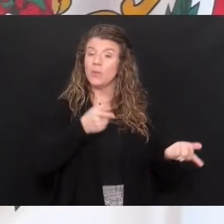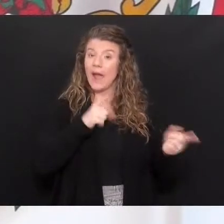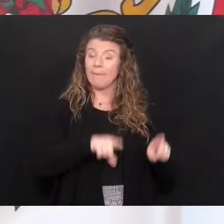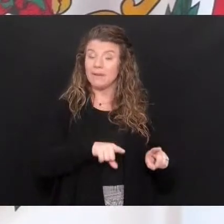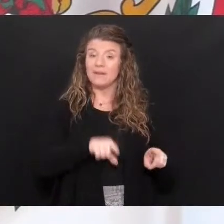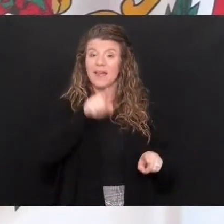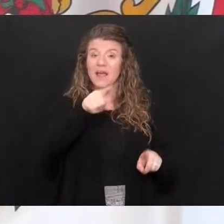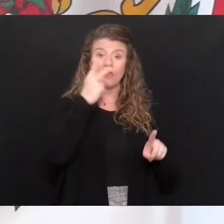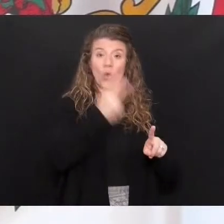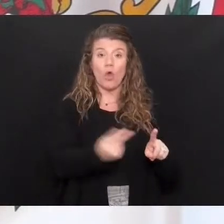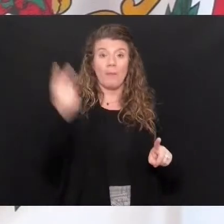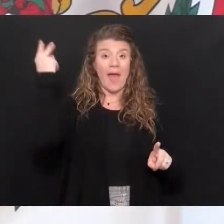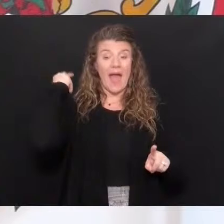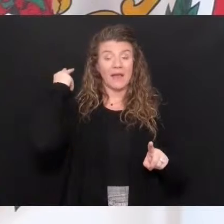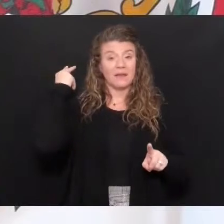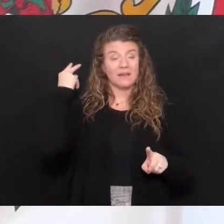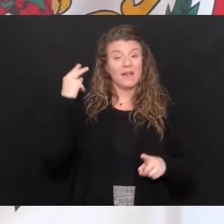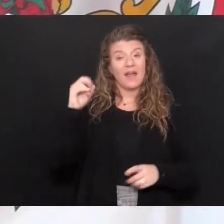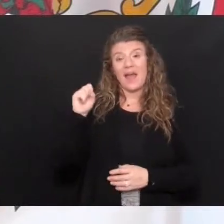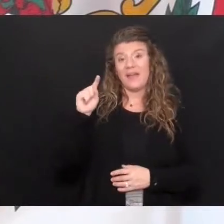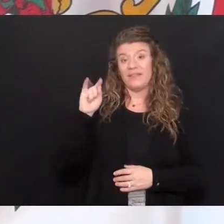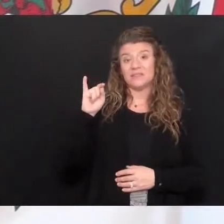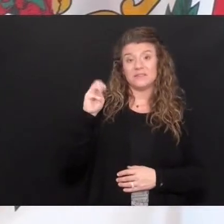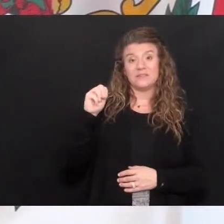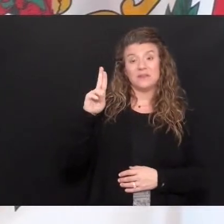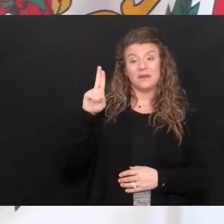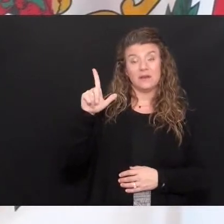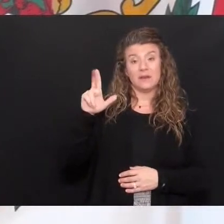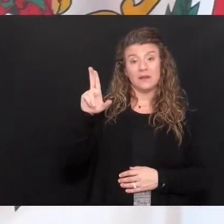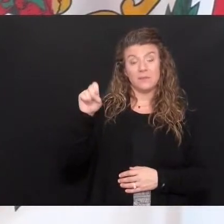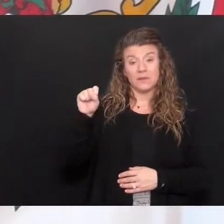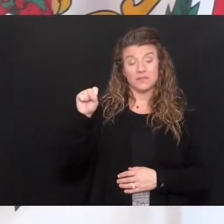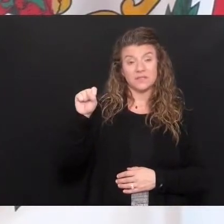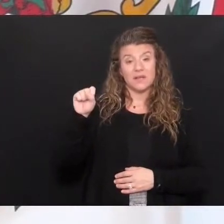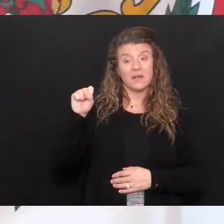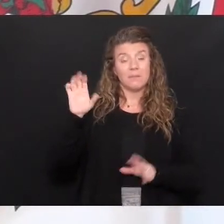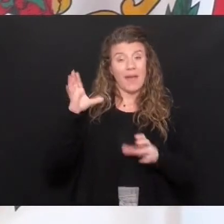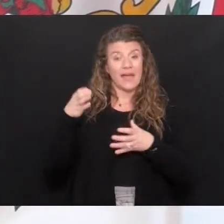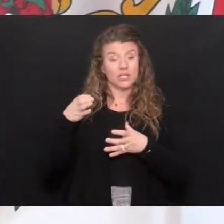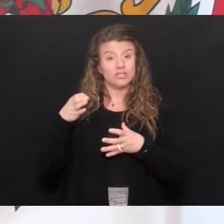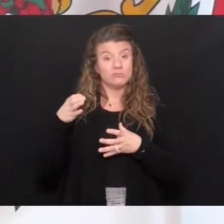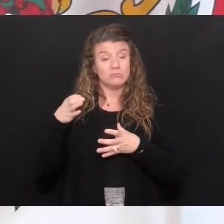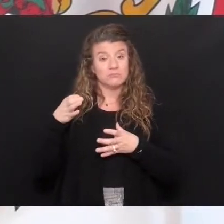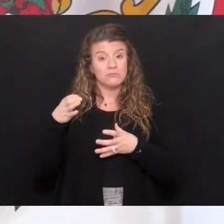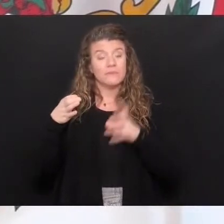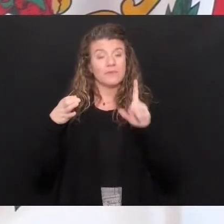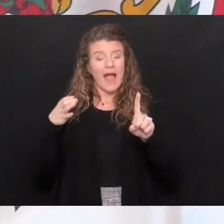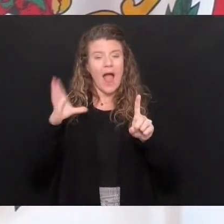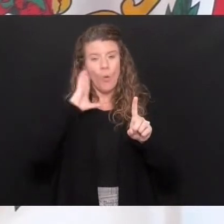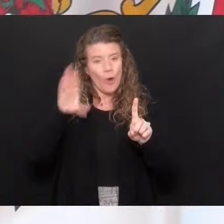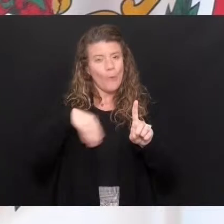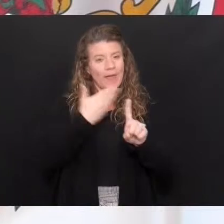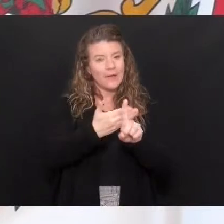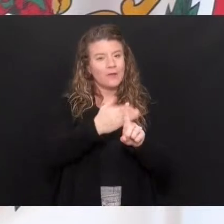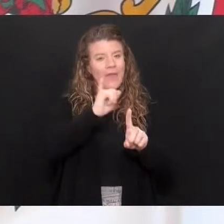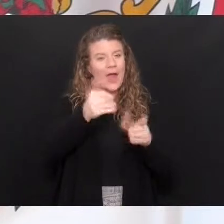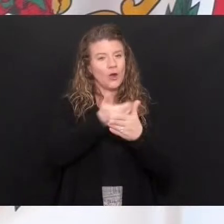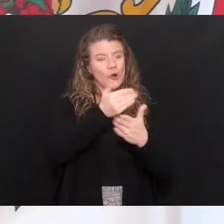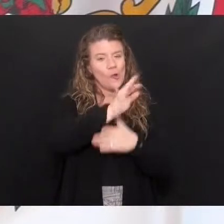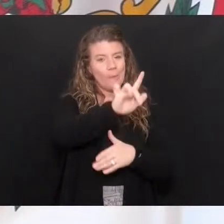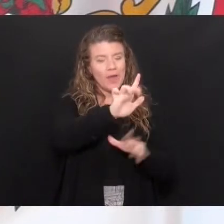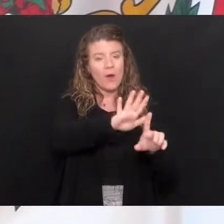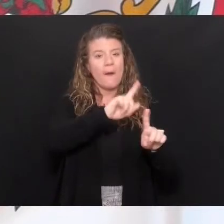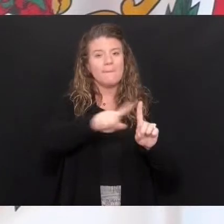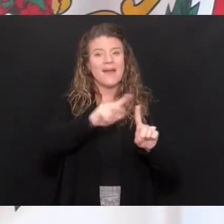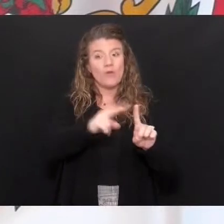go back and you think about the stimulus package, and then I'll get to the infrastructure thing in just 1 second in this story, but even